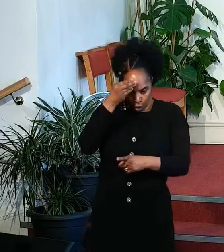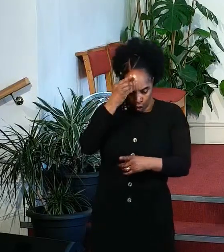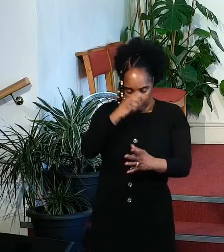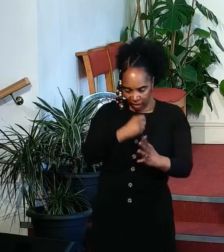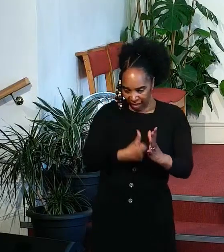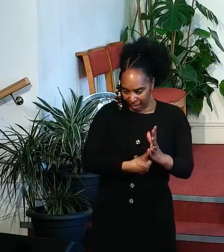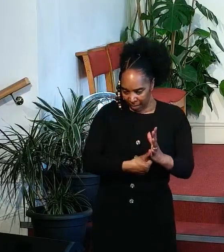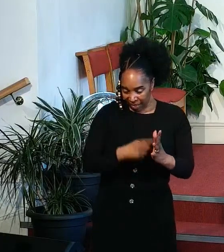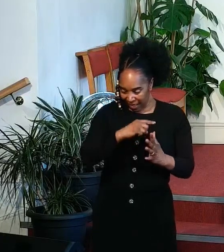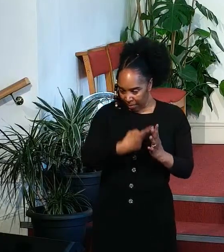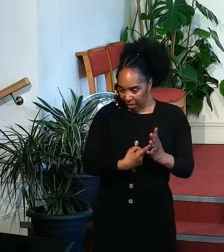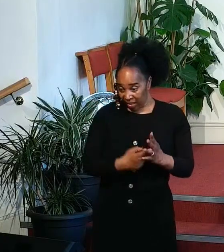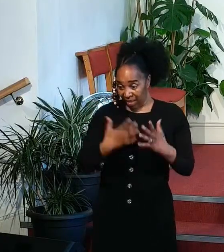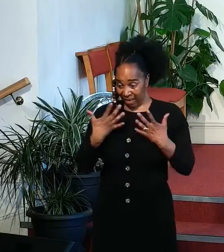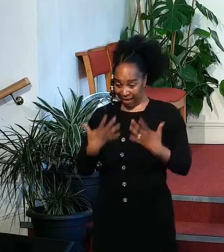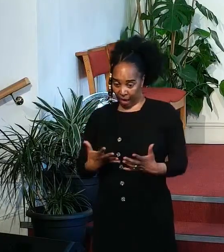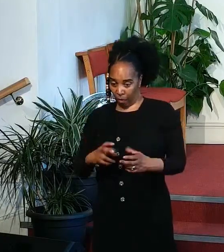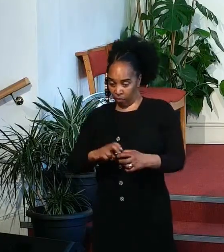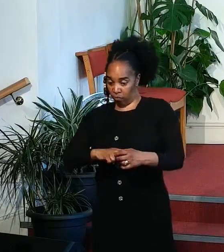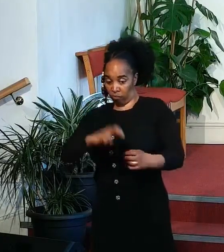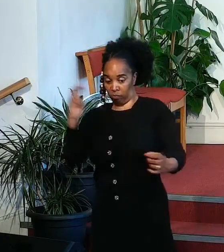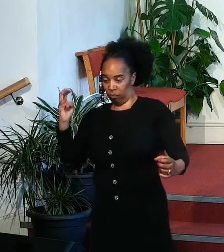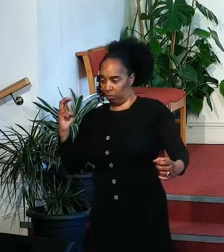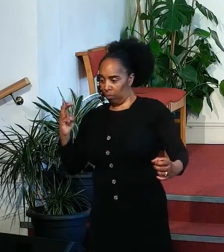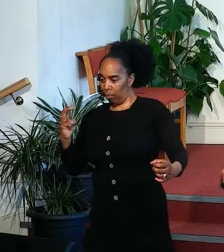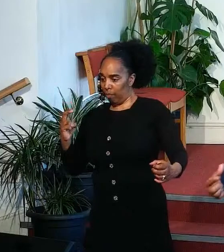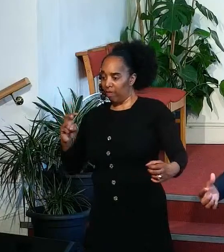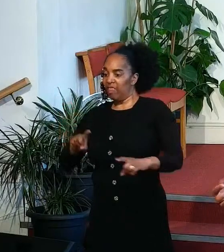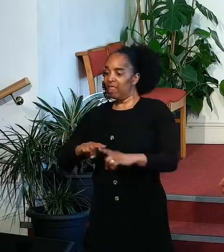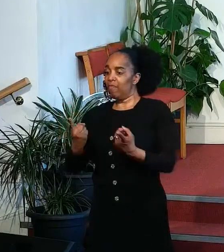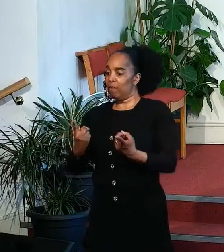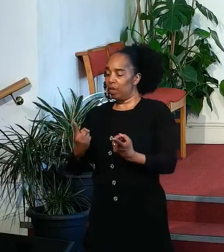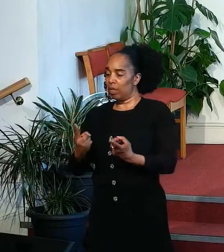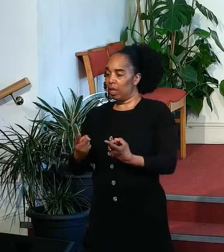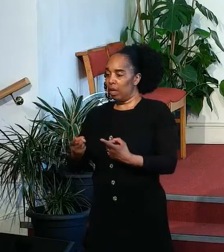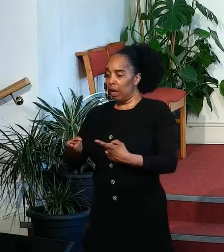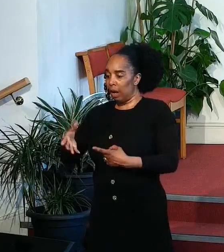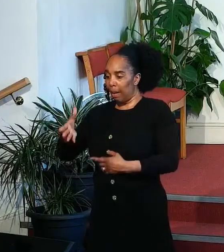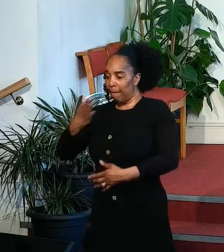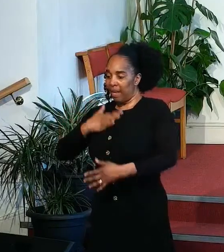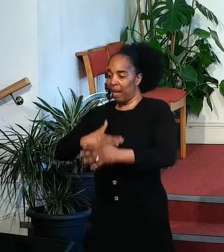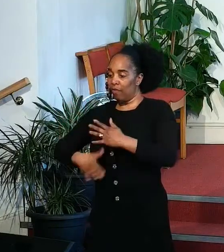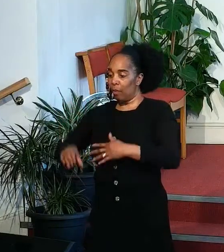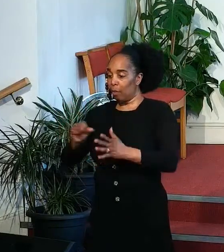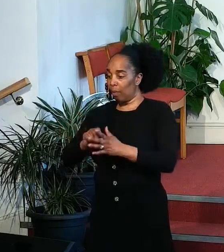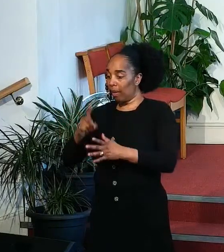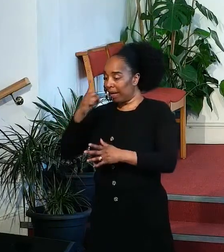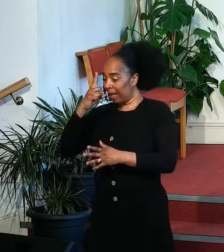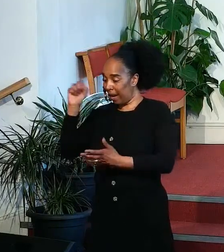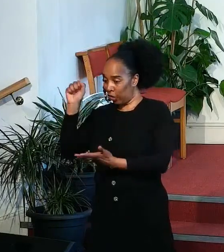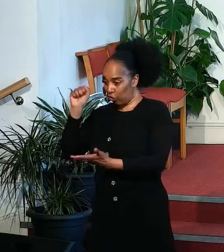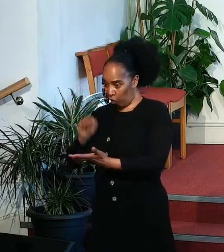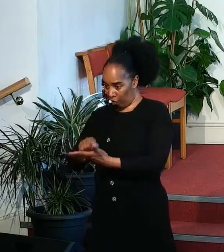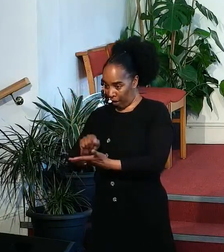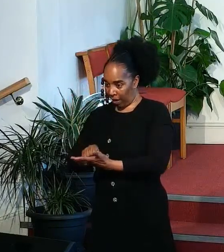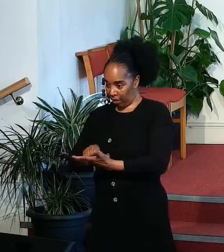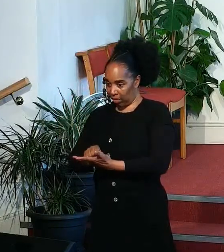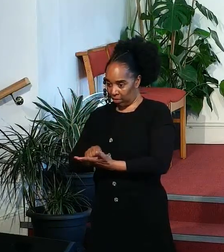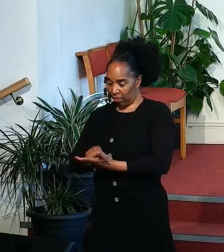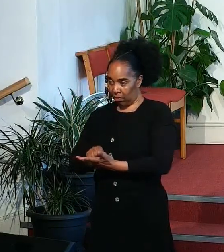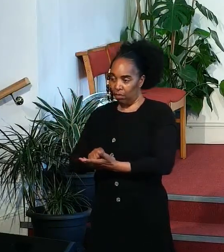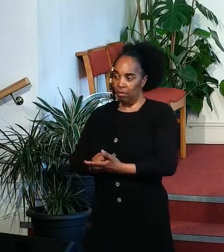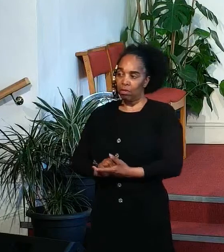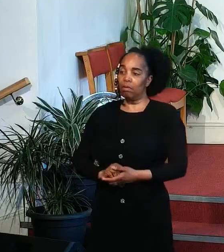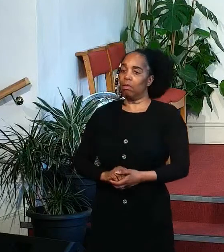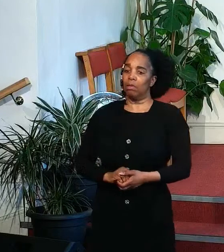and positive reinforcement and something called behavior management modification, you can correct a lot of that. Yeah. Do